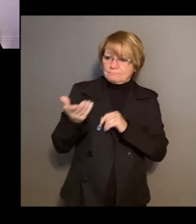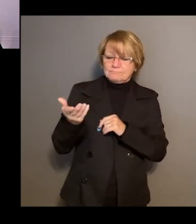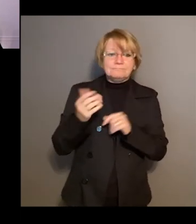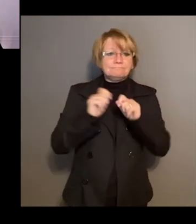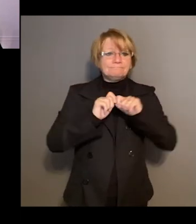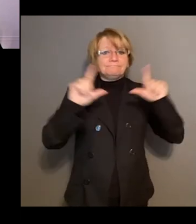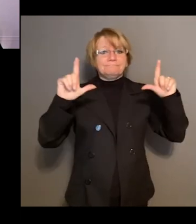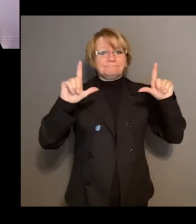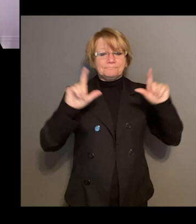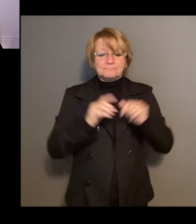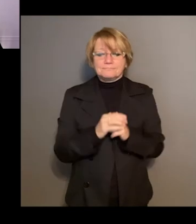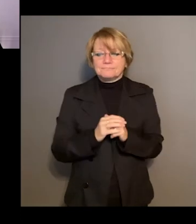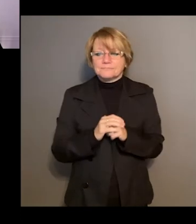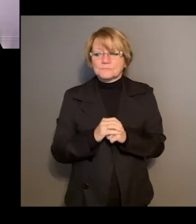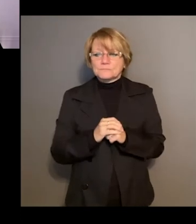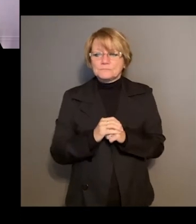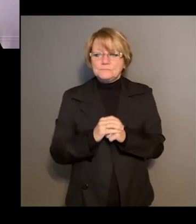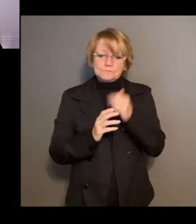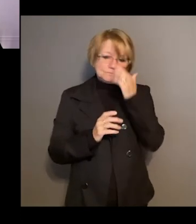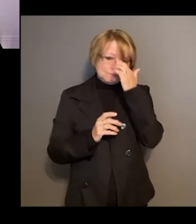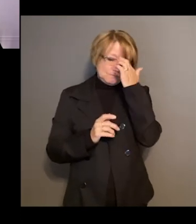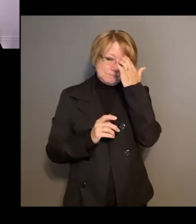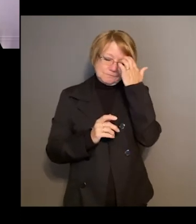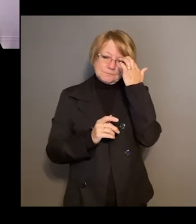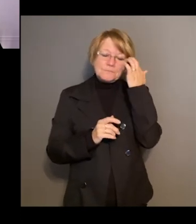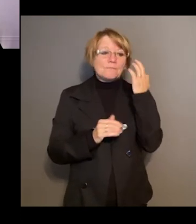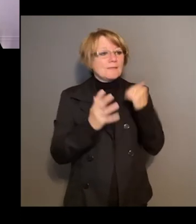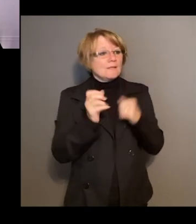quick about what this is?